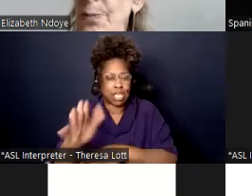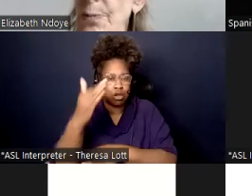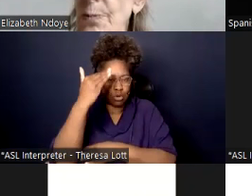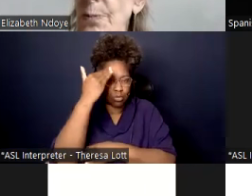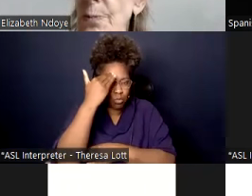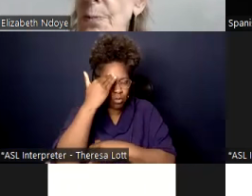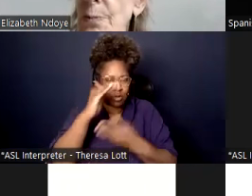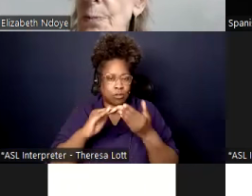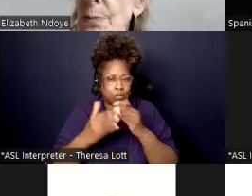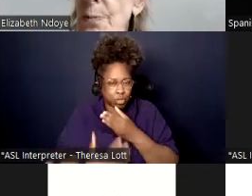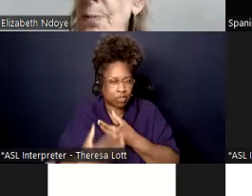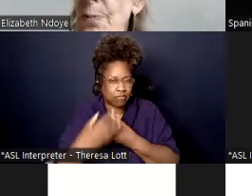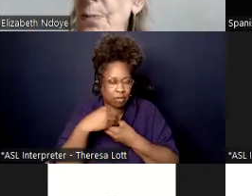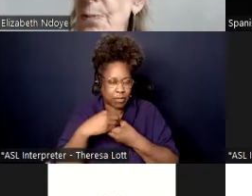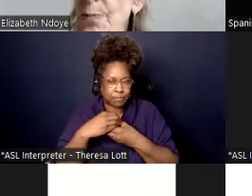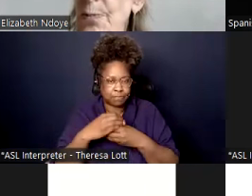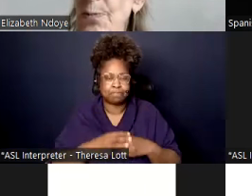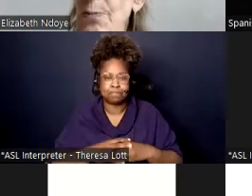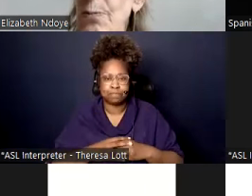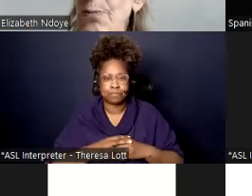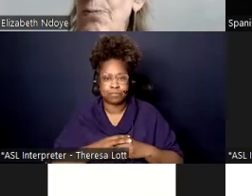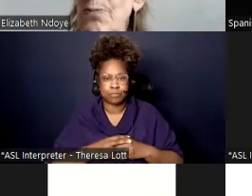throughout the entire process of